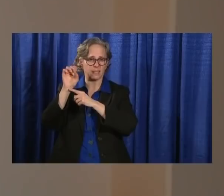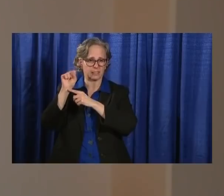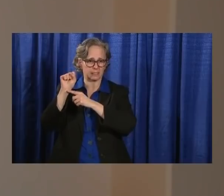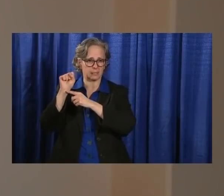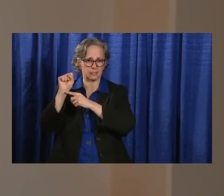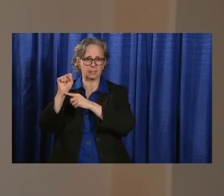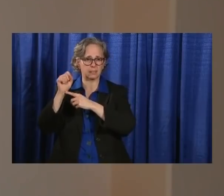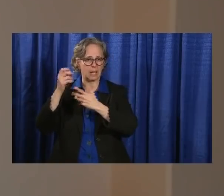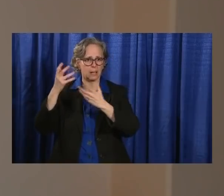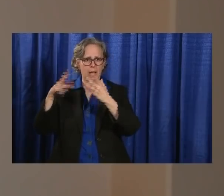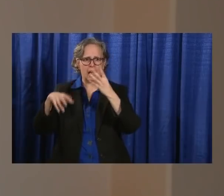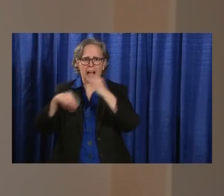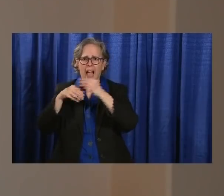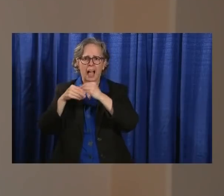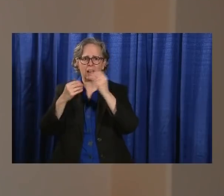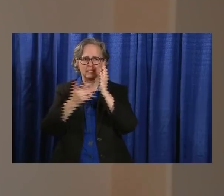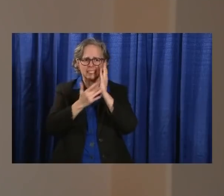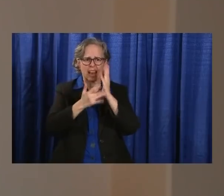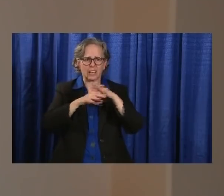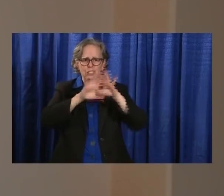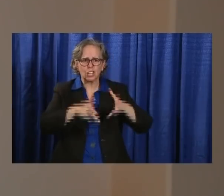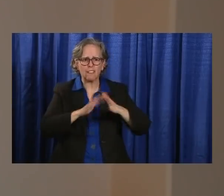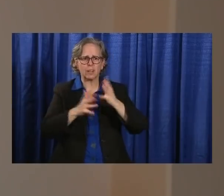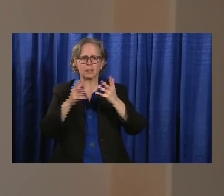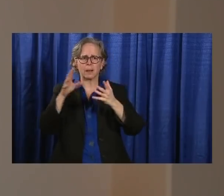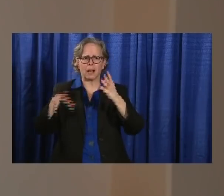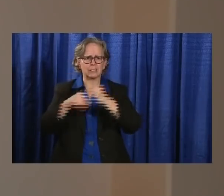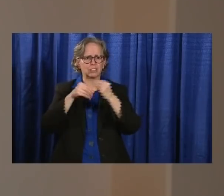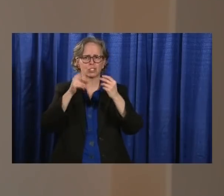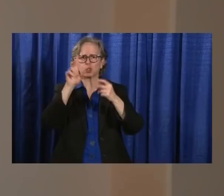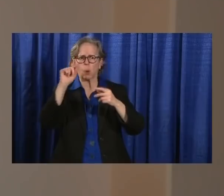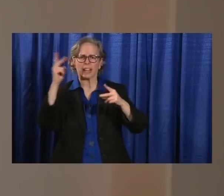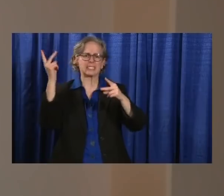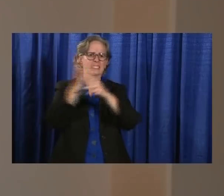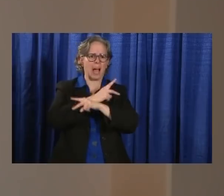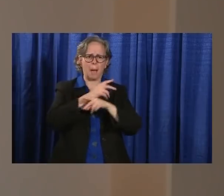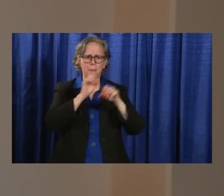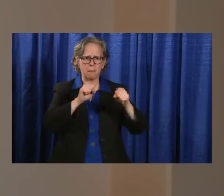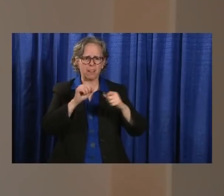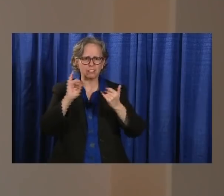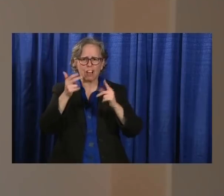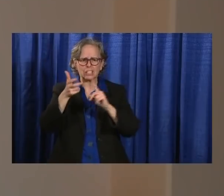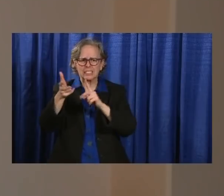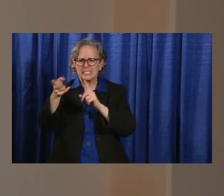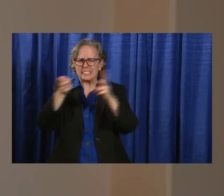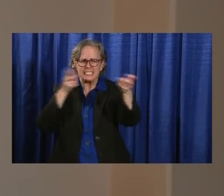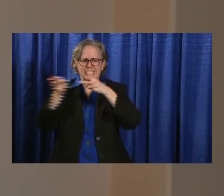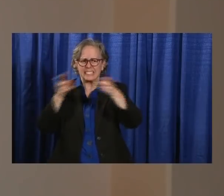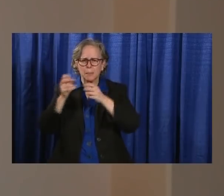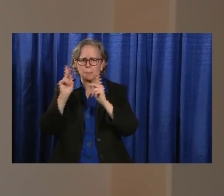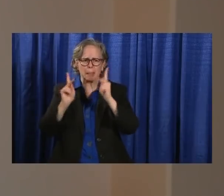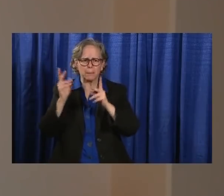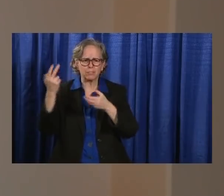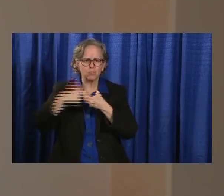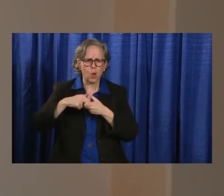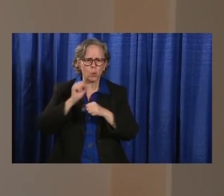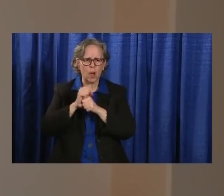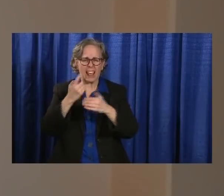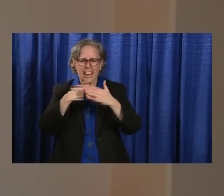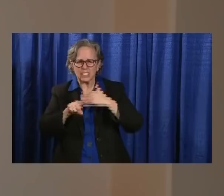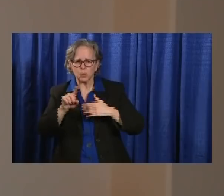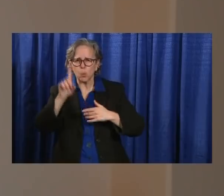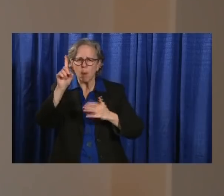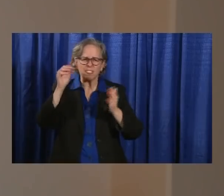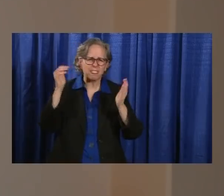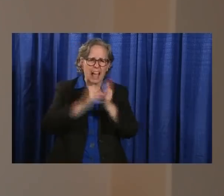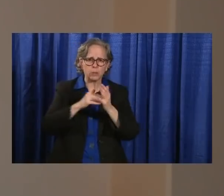side and are adding hundreds of people to the call center. By next week, they will have grown the size of the call center by 1,000 people to